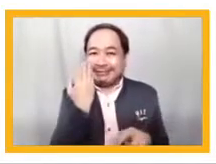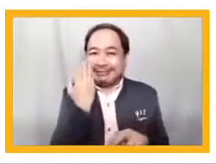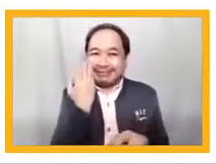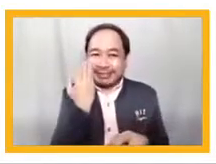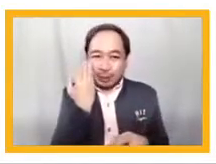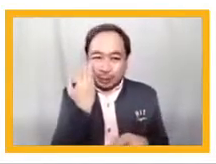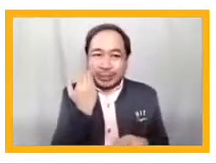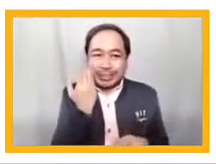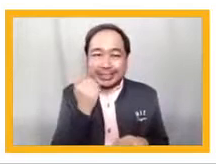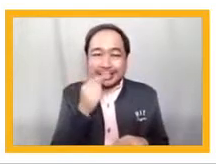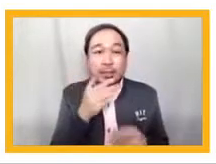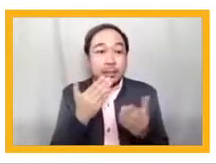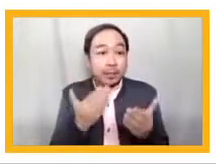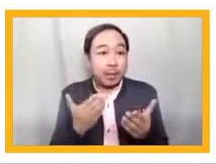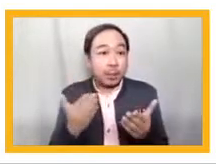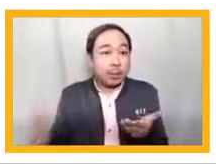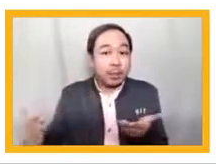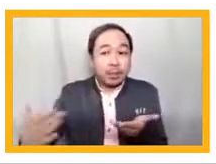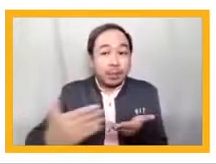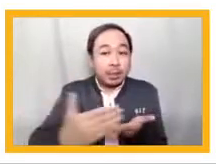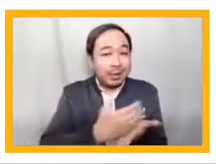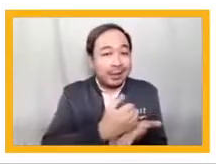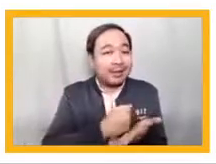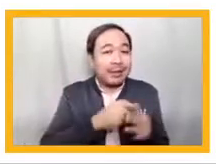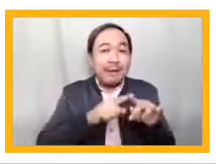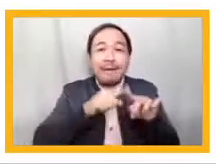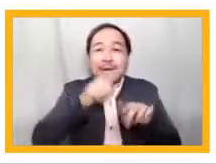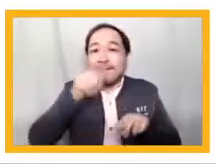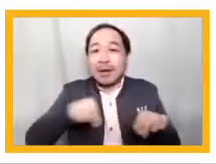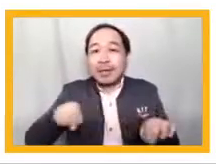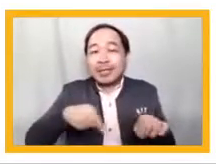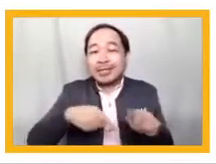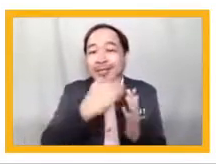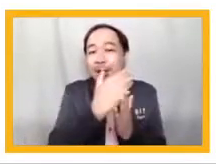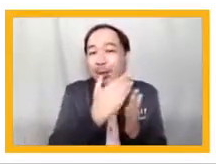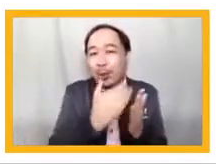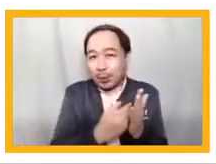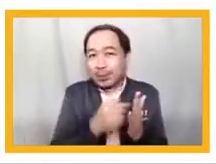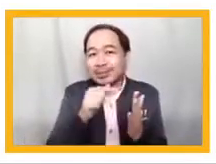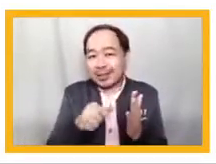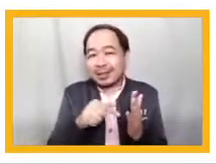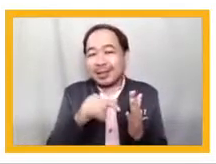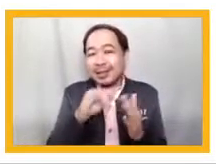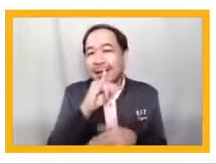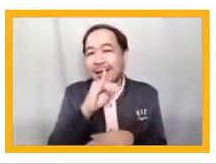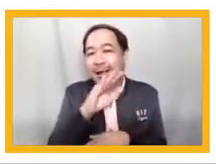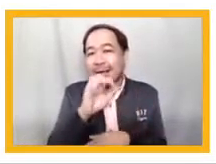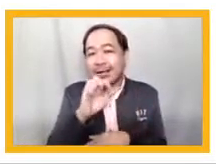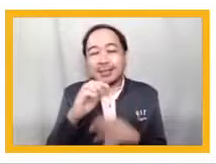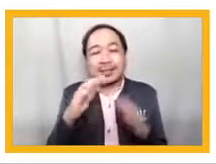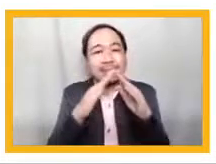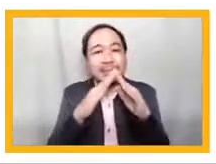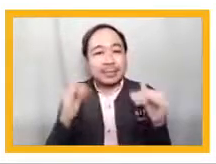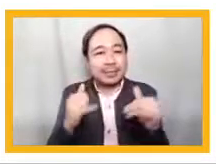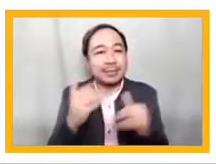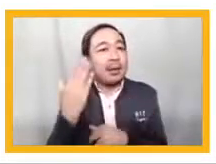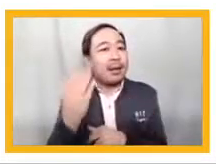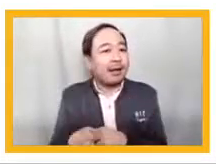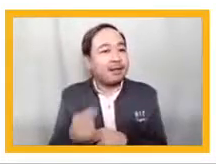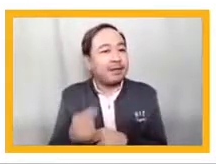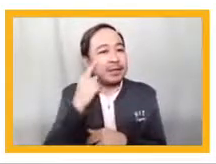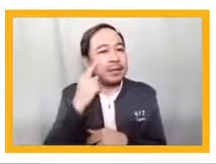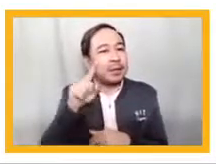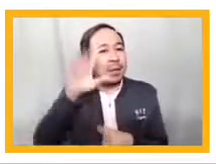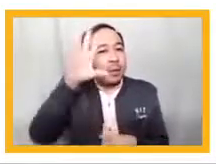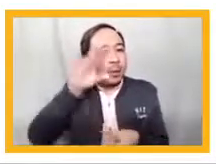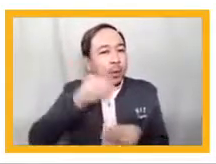of our courses in ICE Institute. The subject areas, we have 181, but